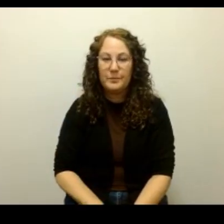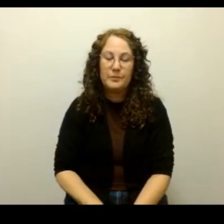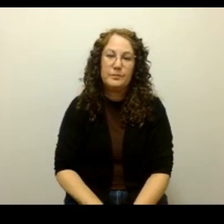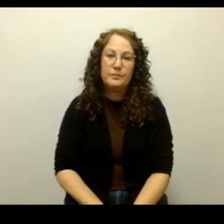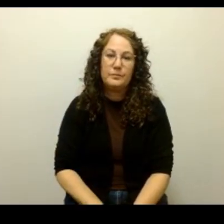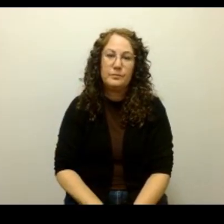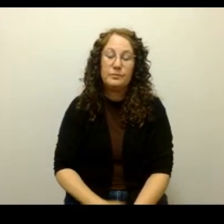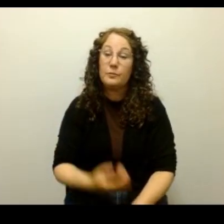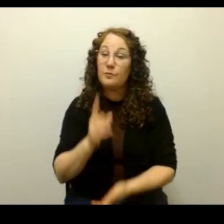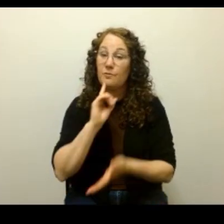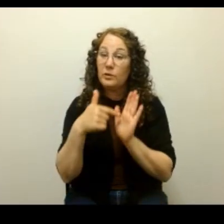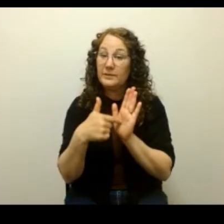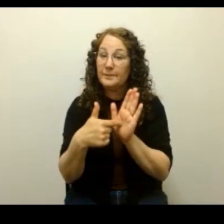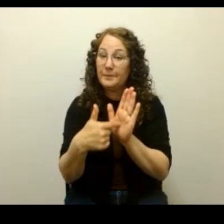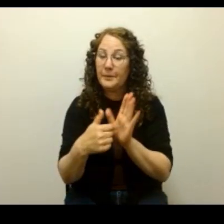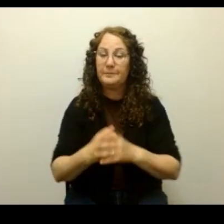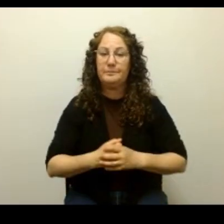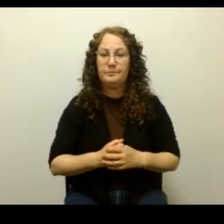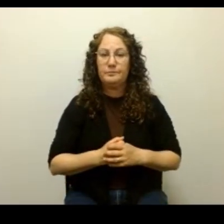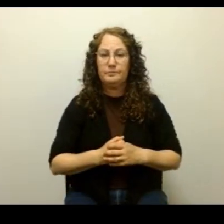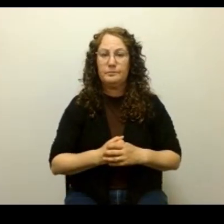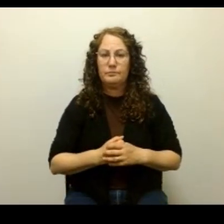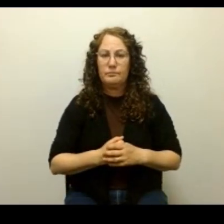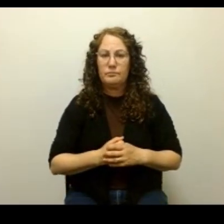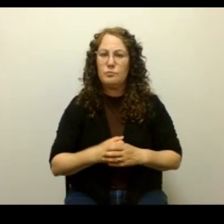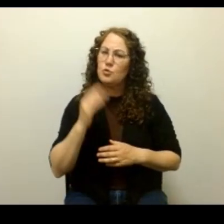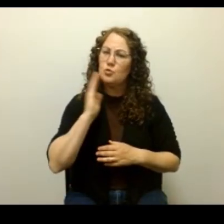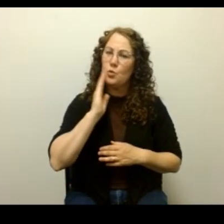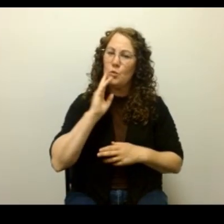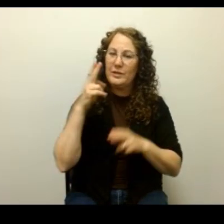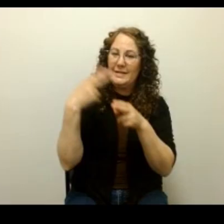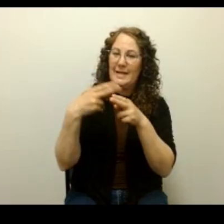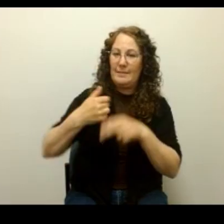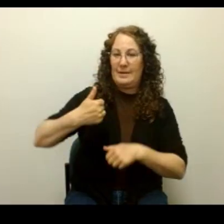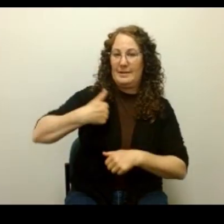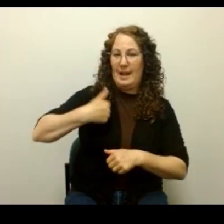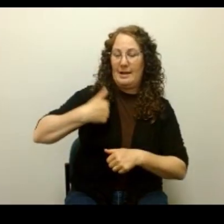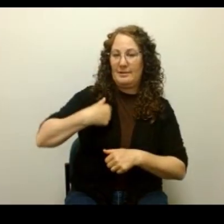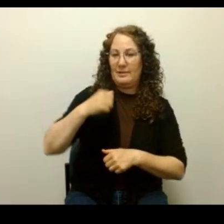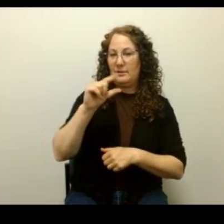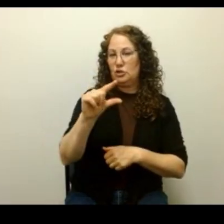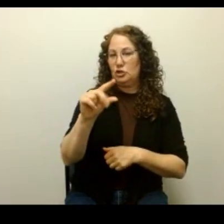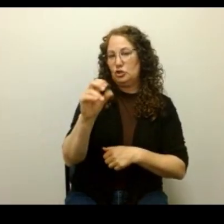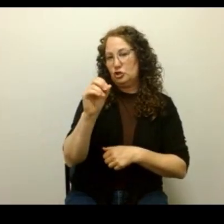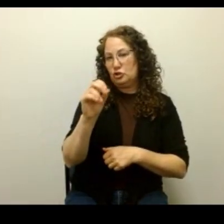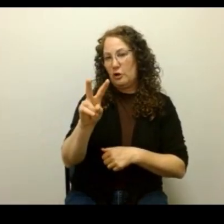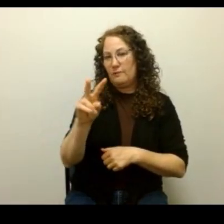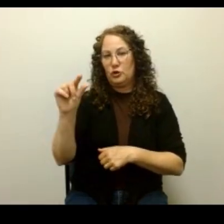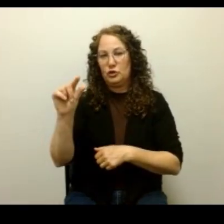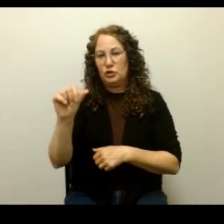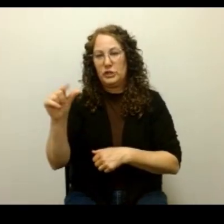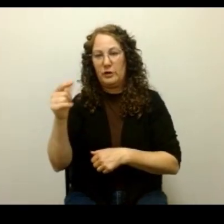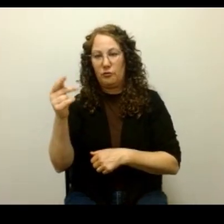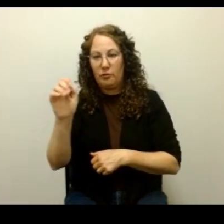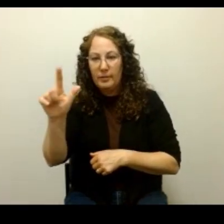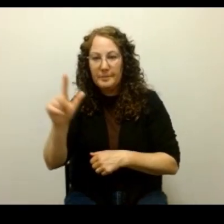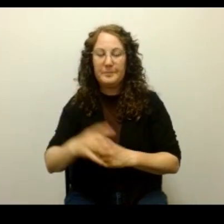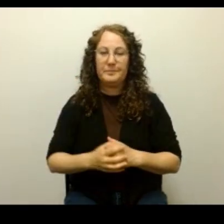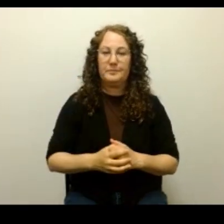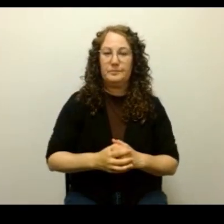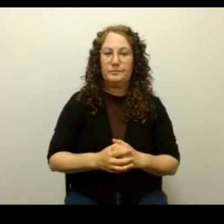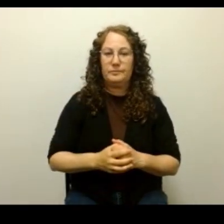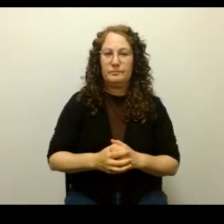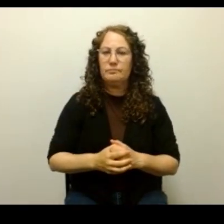For example, you will know the name of Canada's Governor General. You also have the